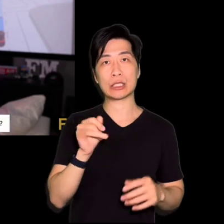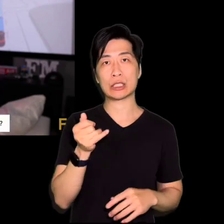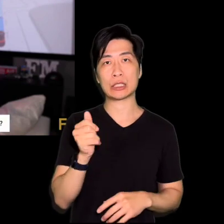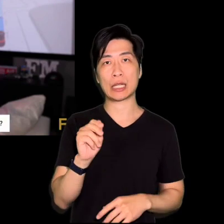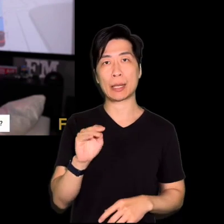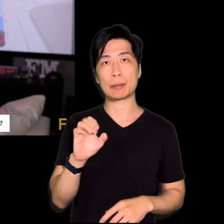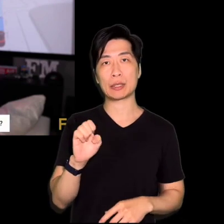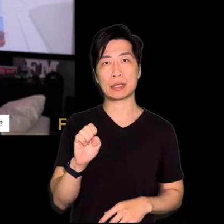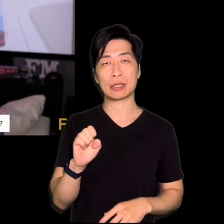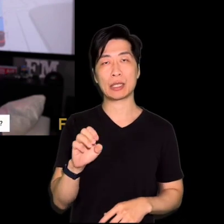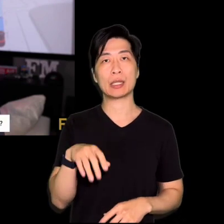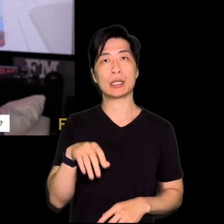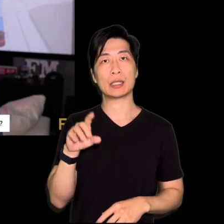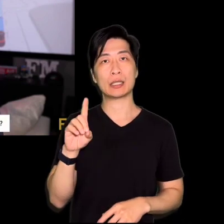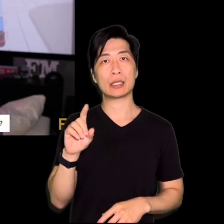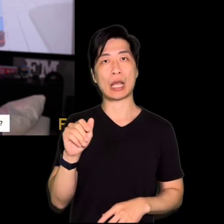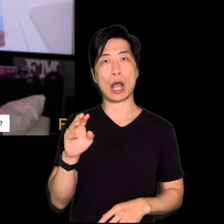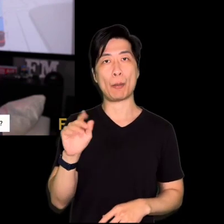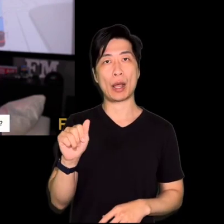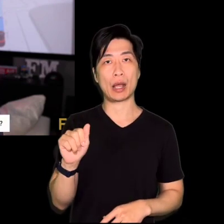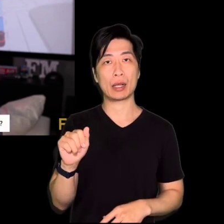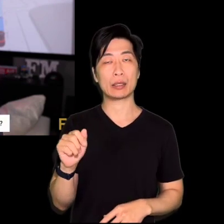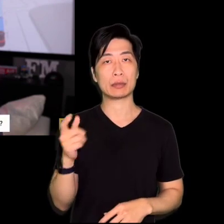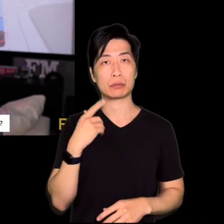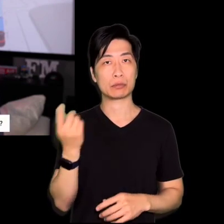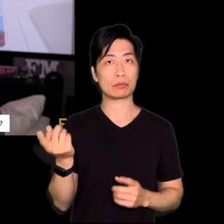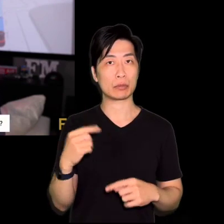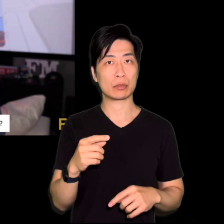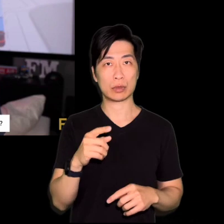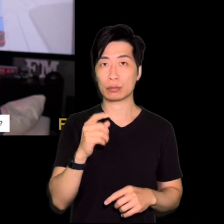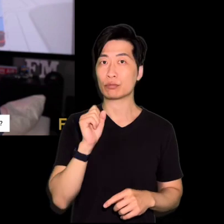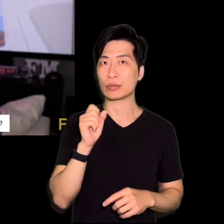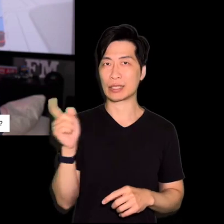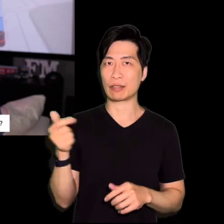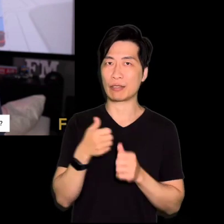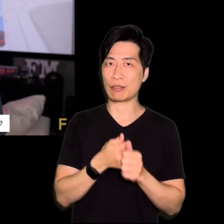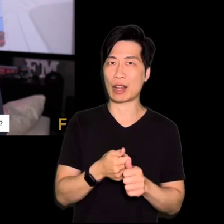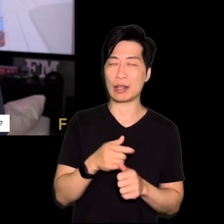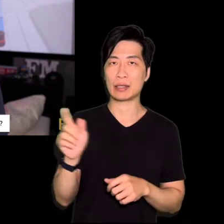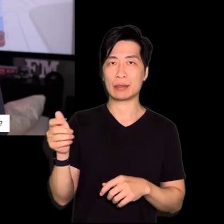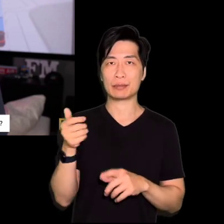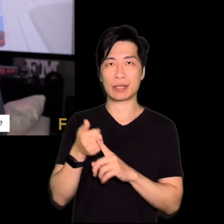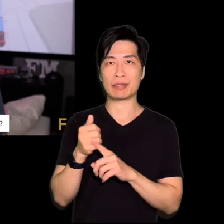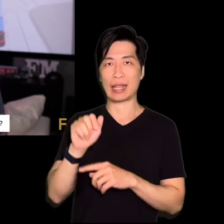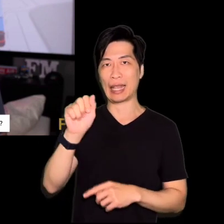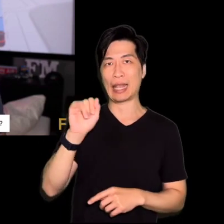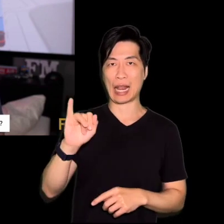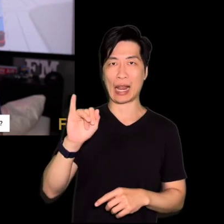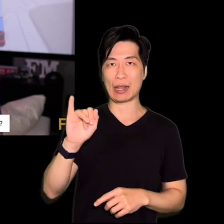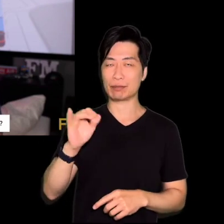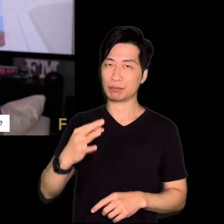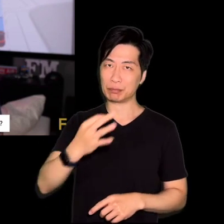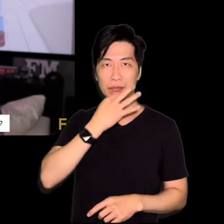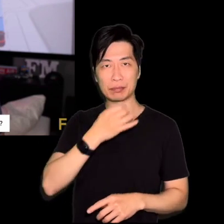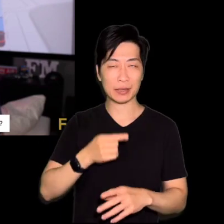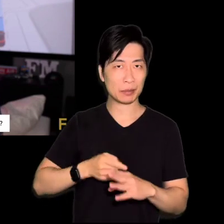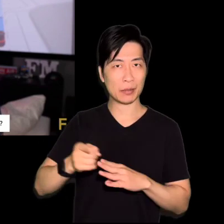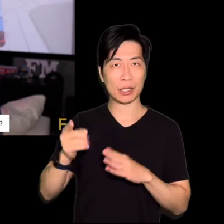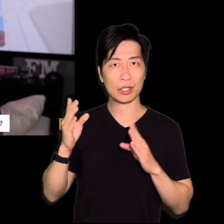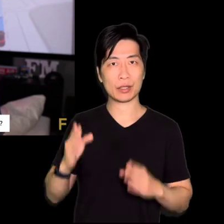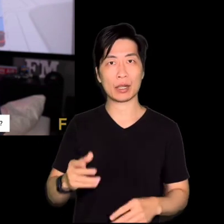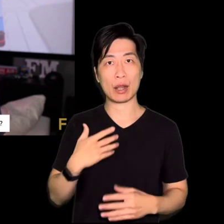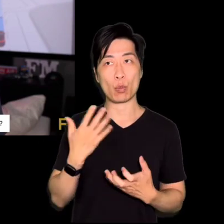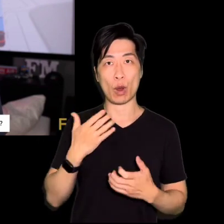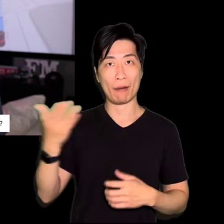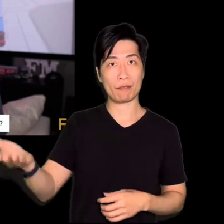Let's see. Can we reach out to James Dalma to see if he would come on again soon? Yeah, so James Dalma is somebody who follows this space very closely. He's an artificial